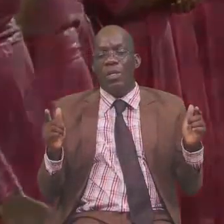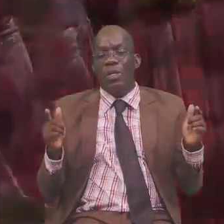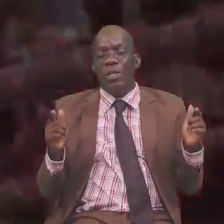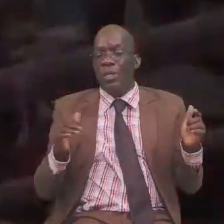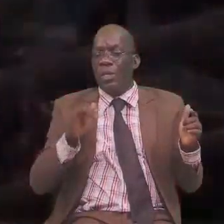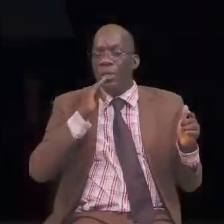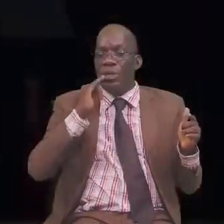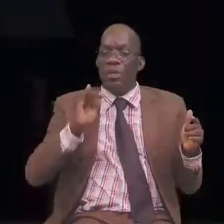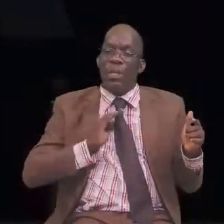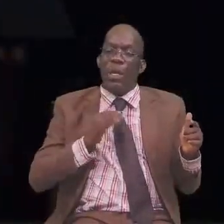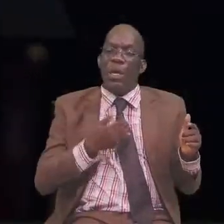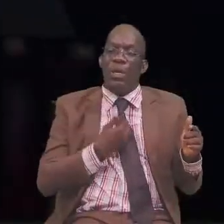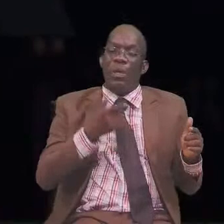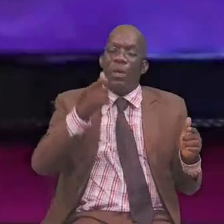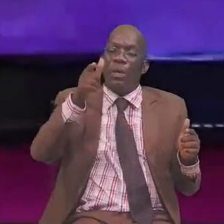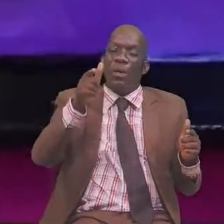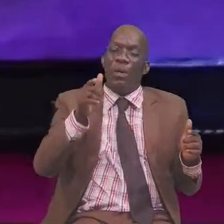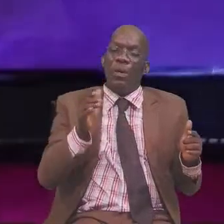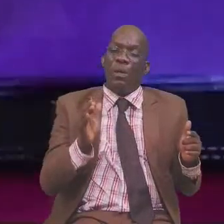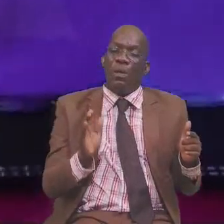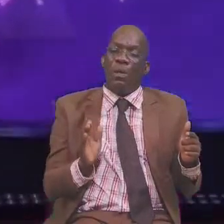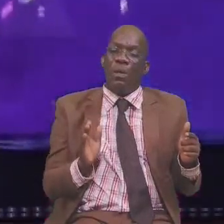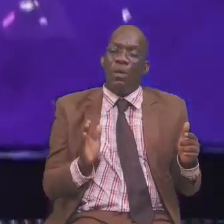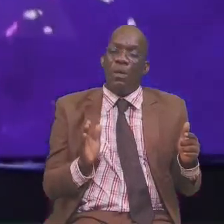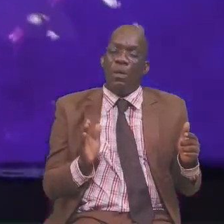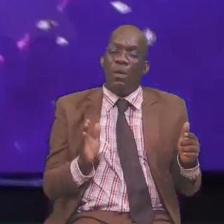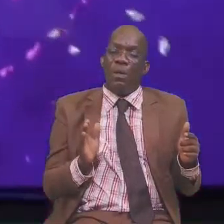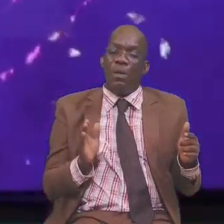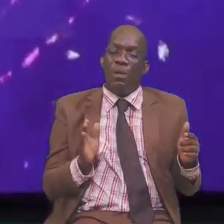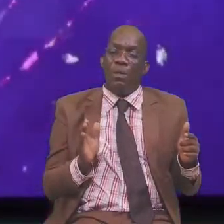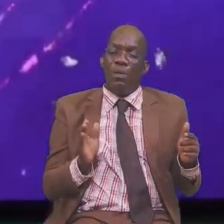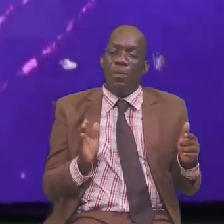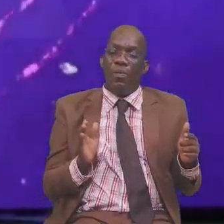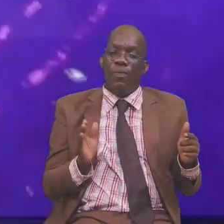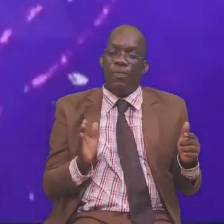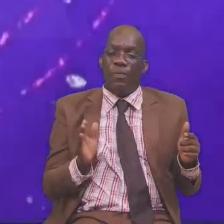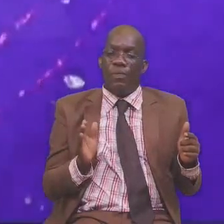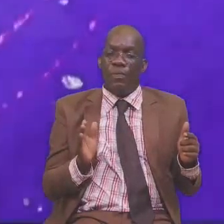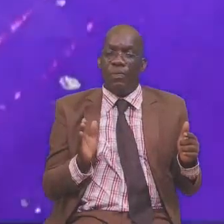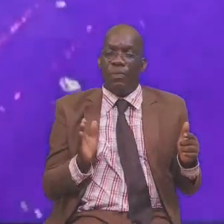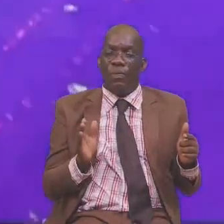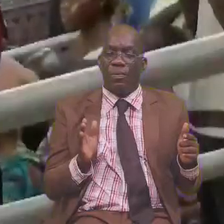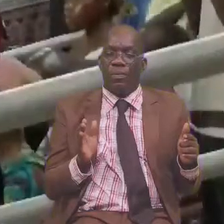great is our God.